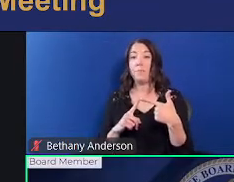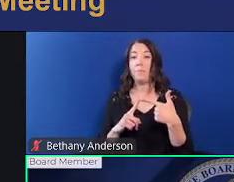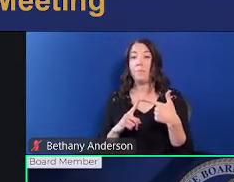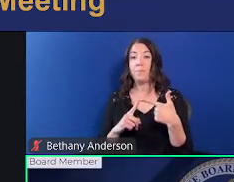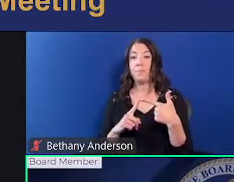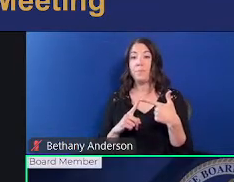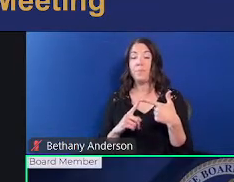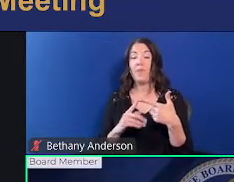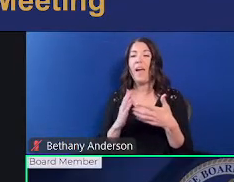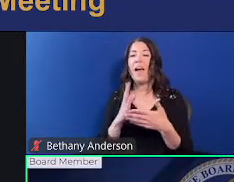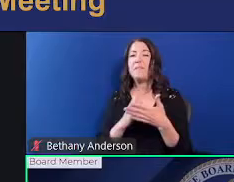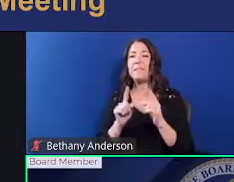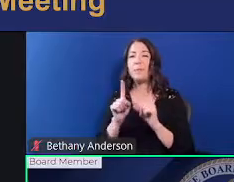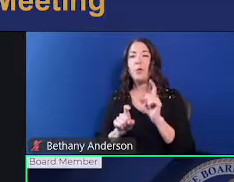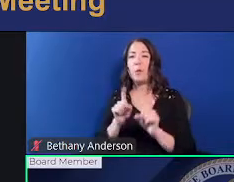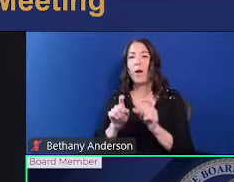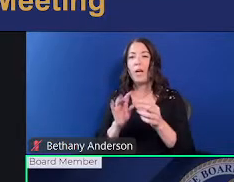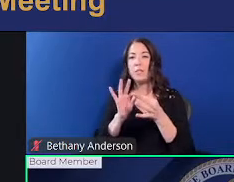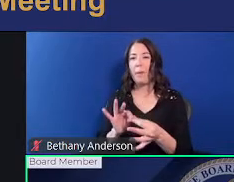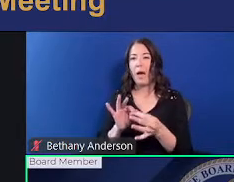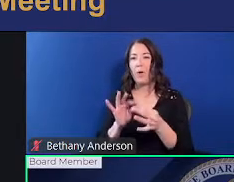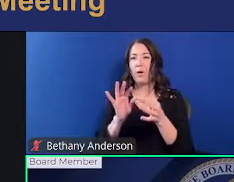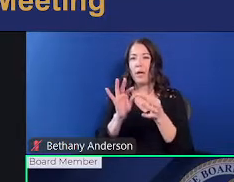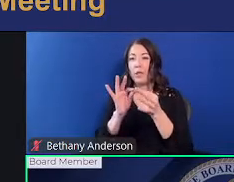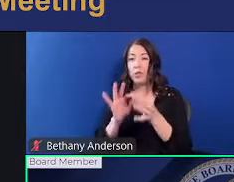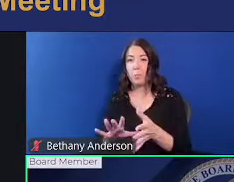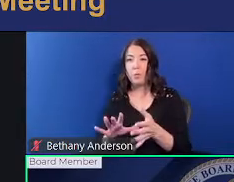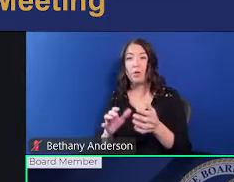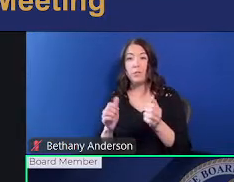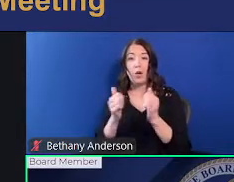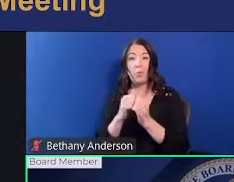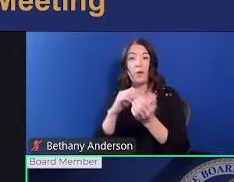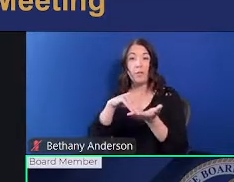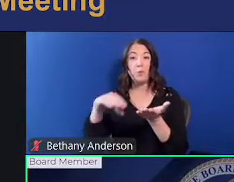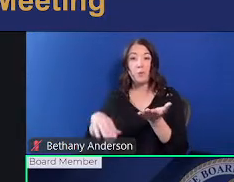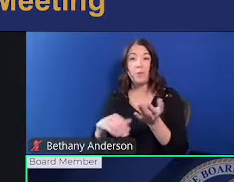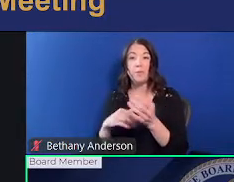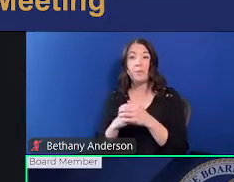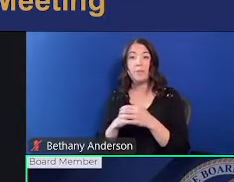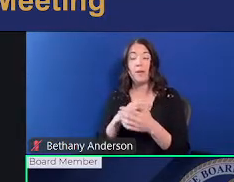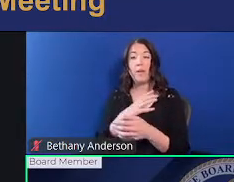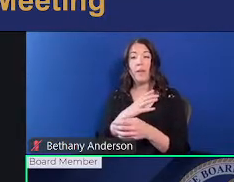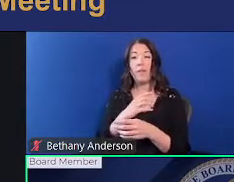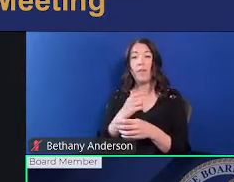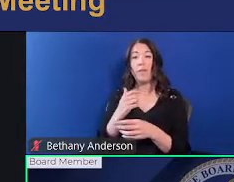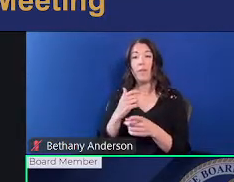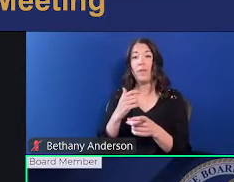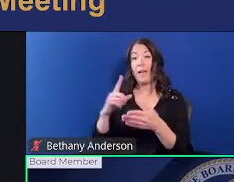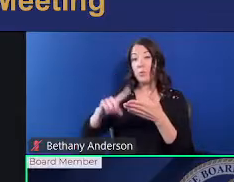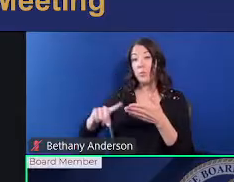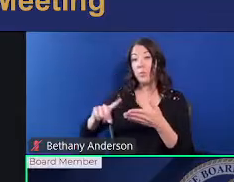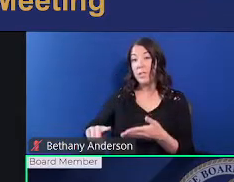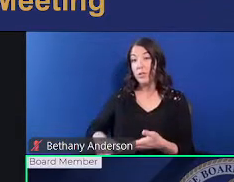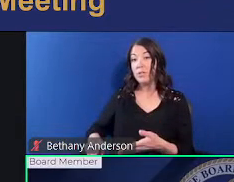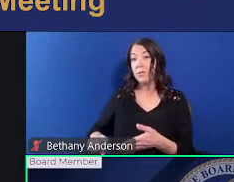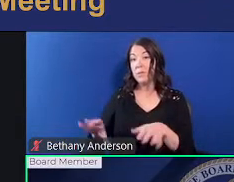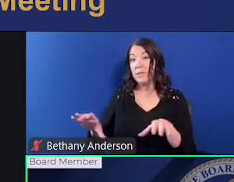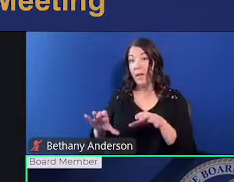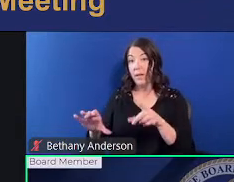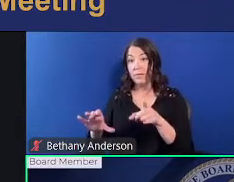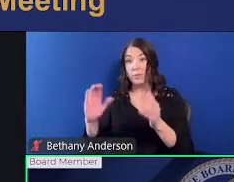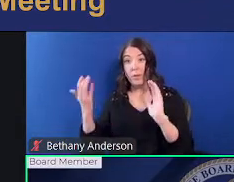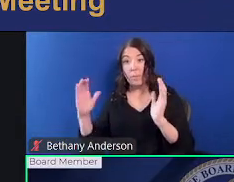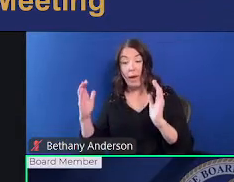some questions about interpreters that are with our students. And there has research been done to compare what they